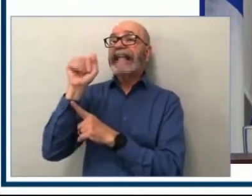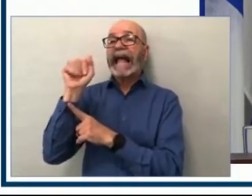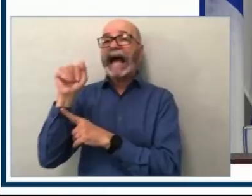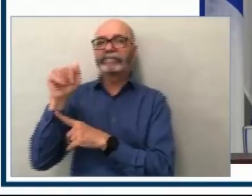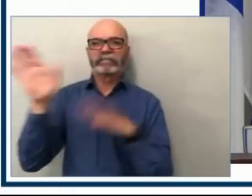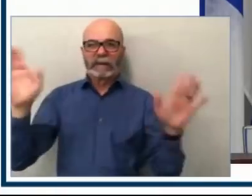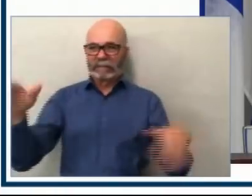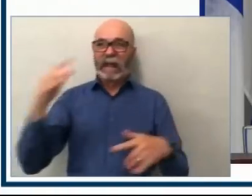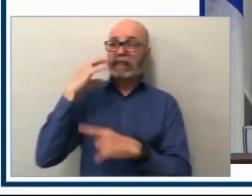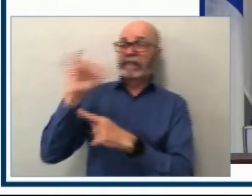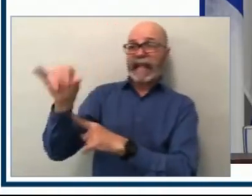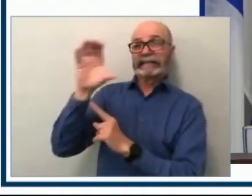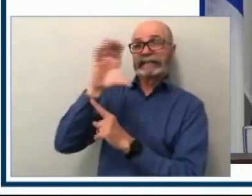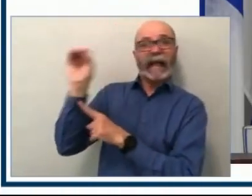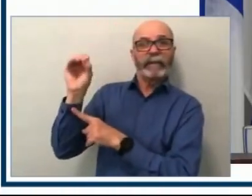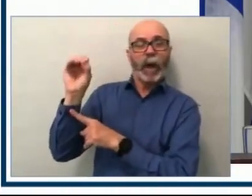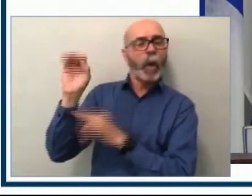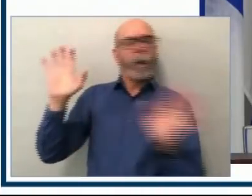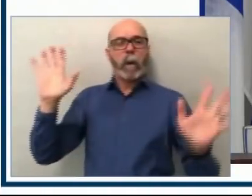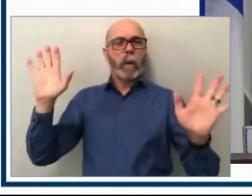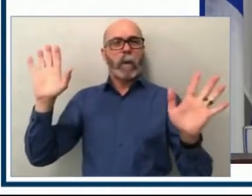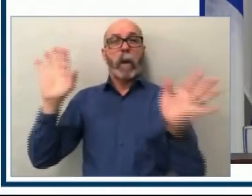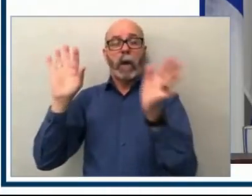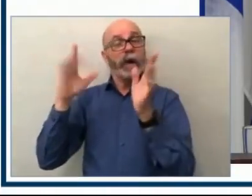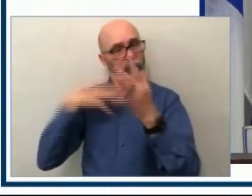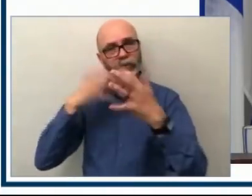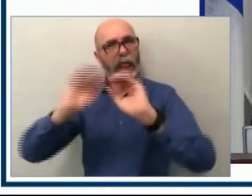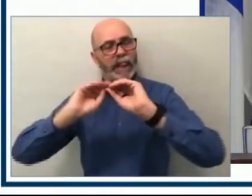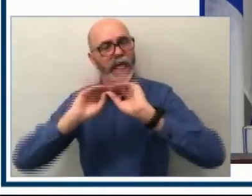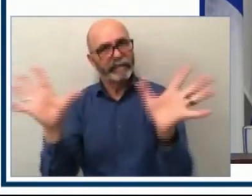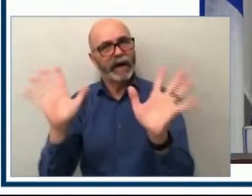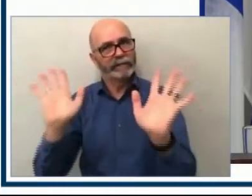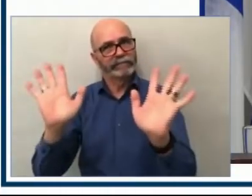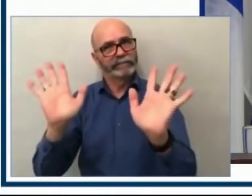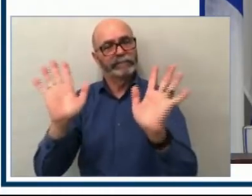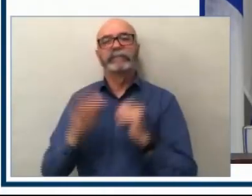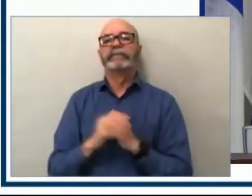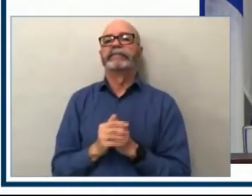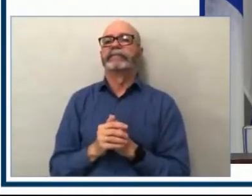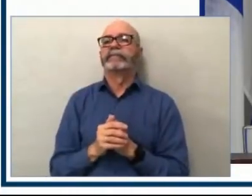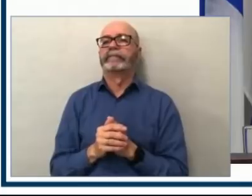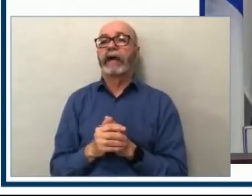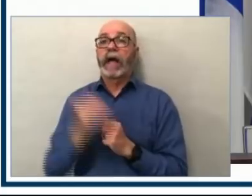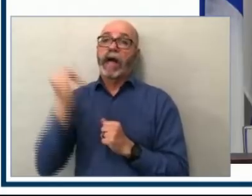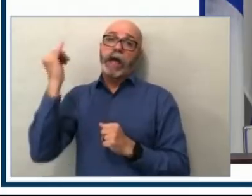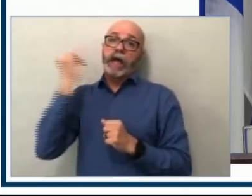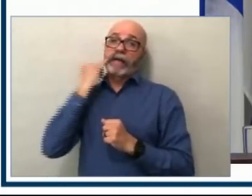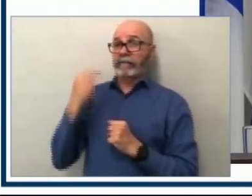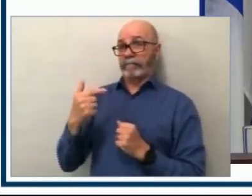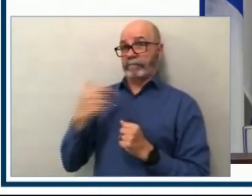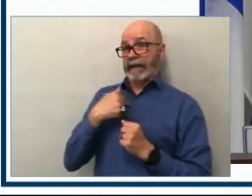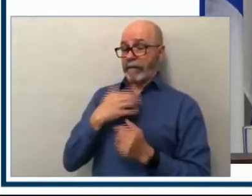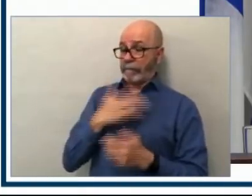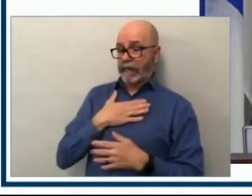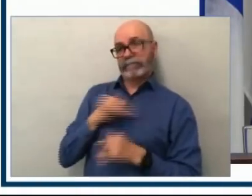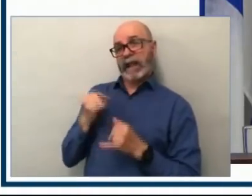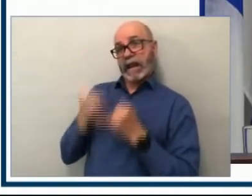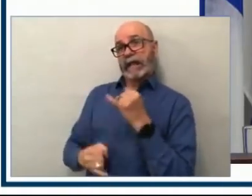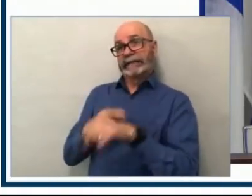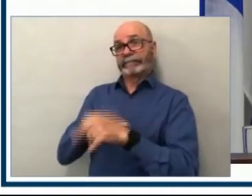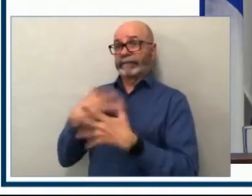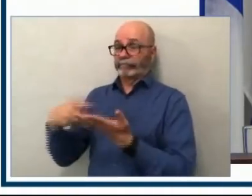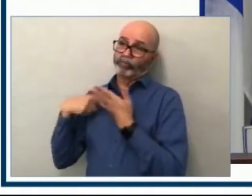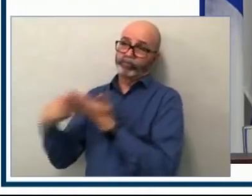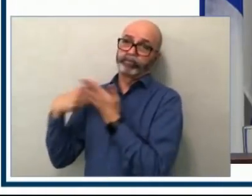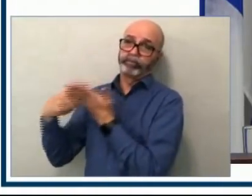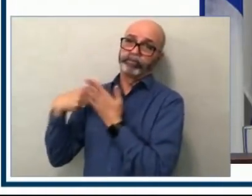very clear, and since this may be the last time for you and I to communicate about this issue or any issue, I think it would be